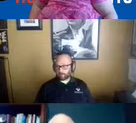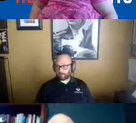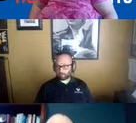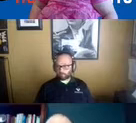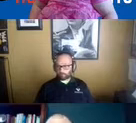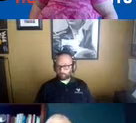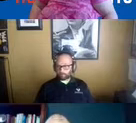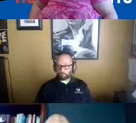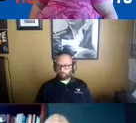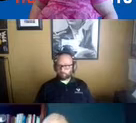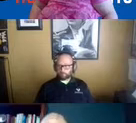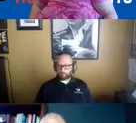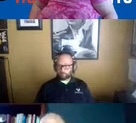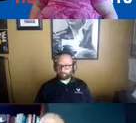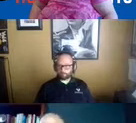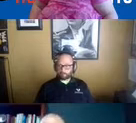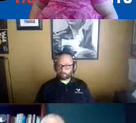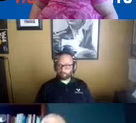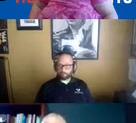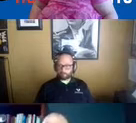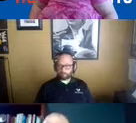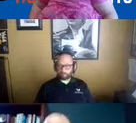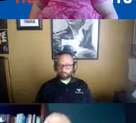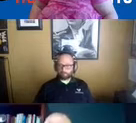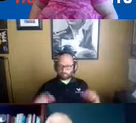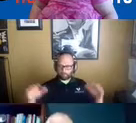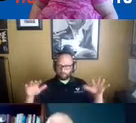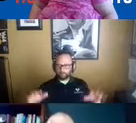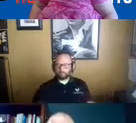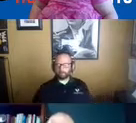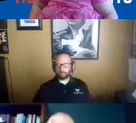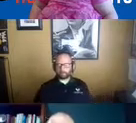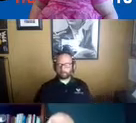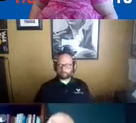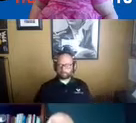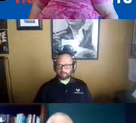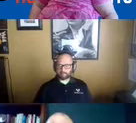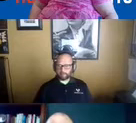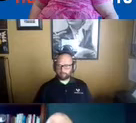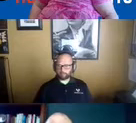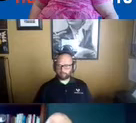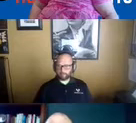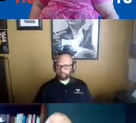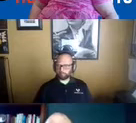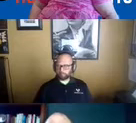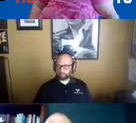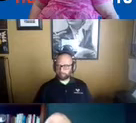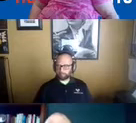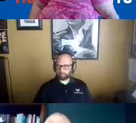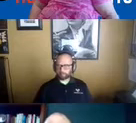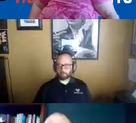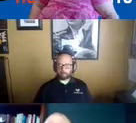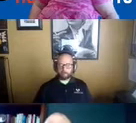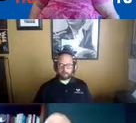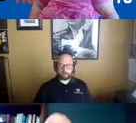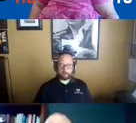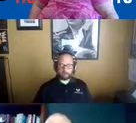very popular one. I know at the federal level, that's a popular platform that's